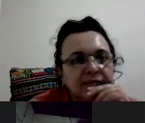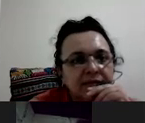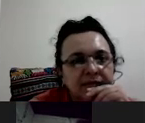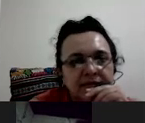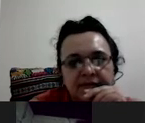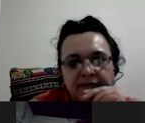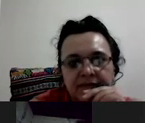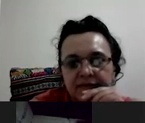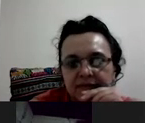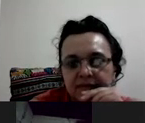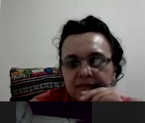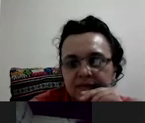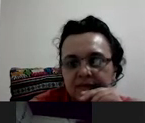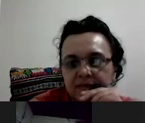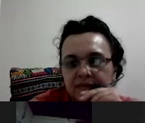a pan,